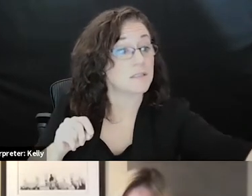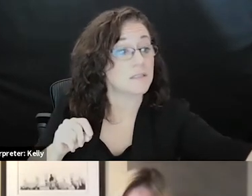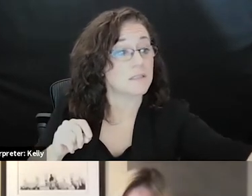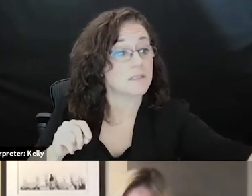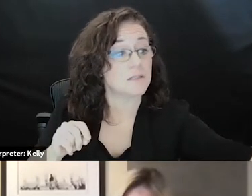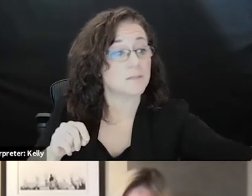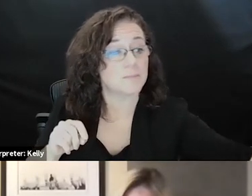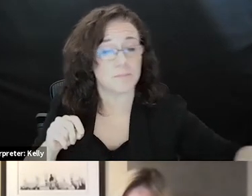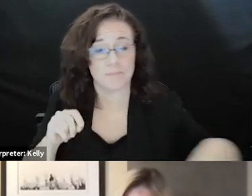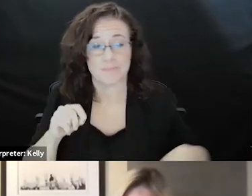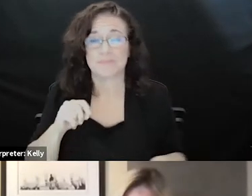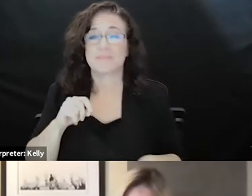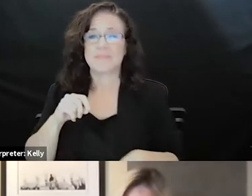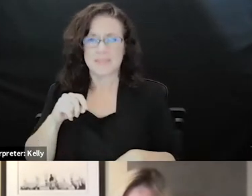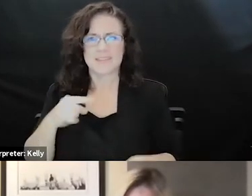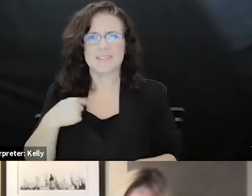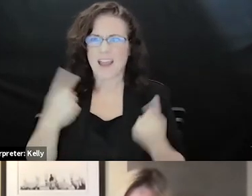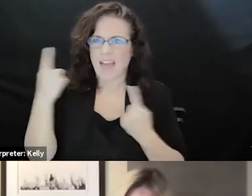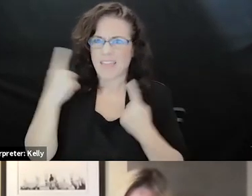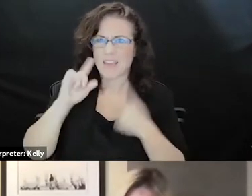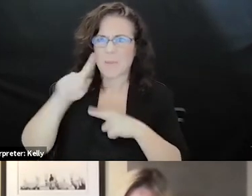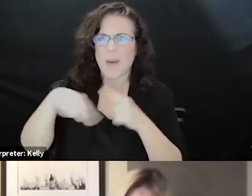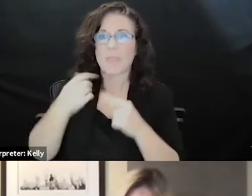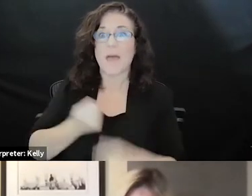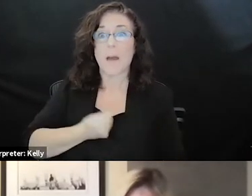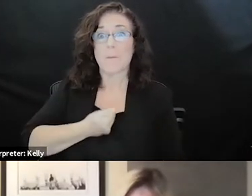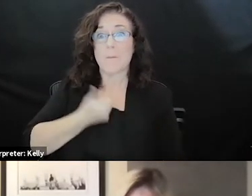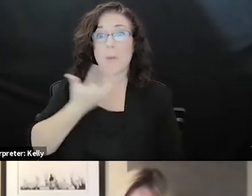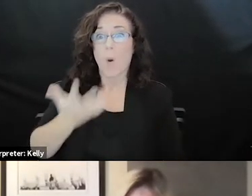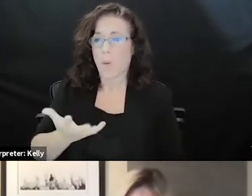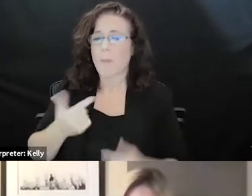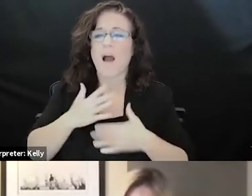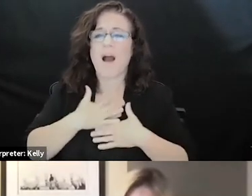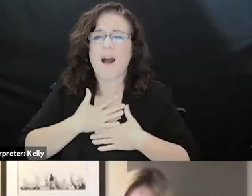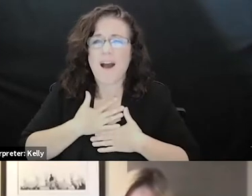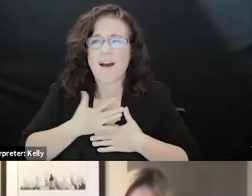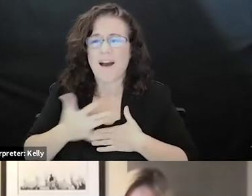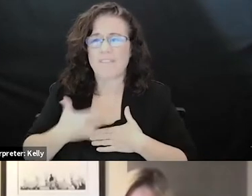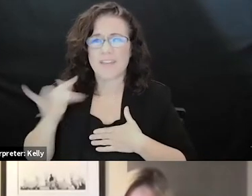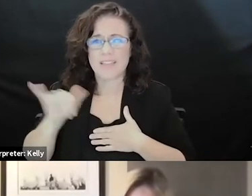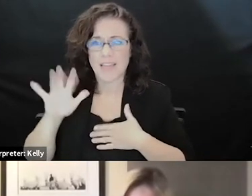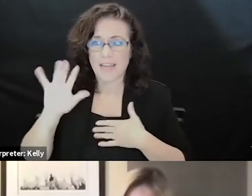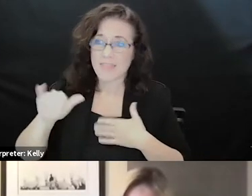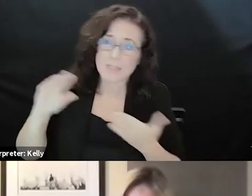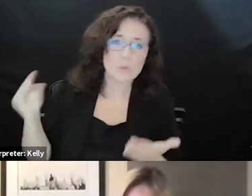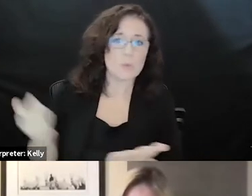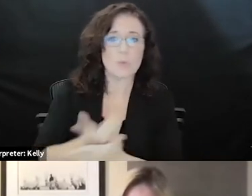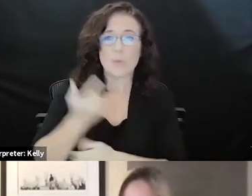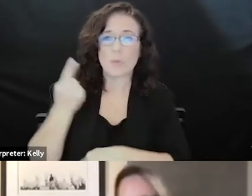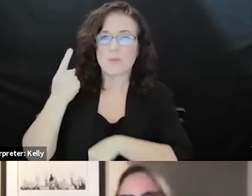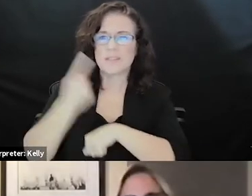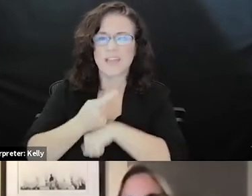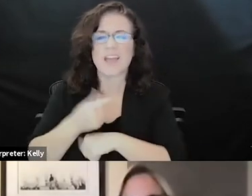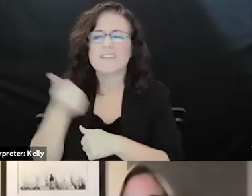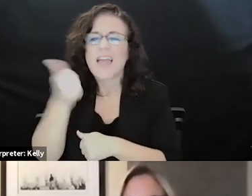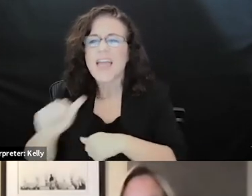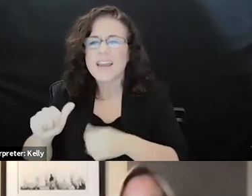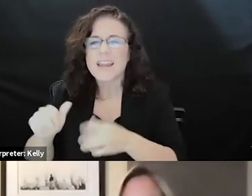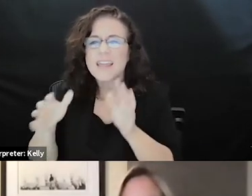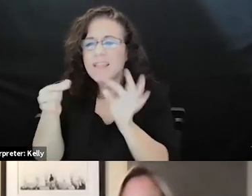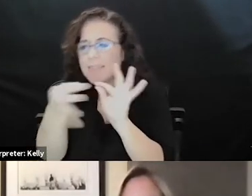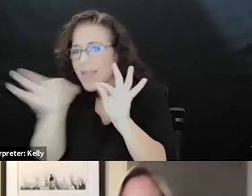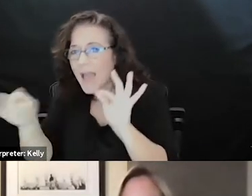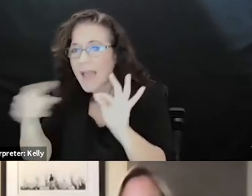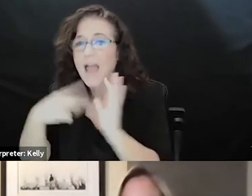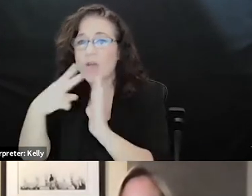like a dawn of a new day no matter what part you read it just is so inspiring so i'm so grateful to be able to be a part of reading some parts of that that